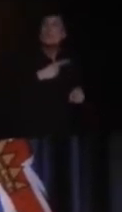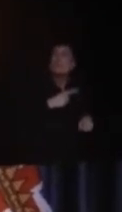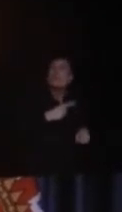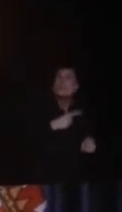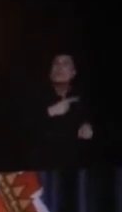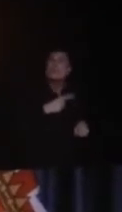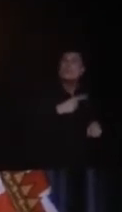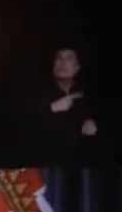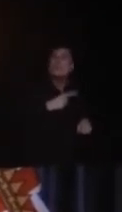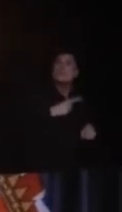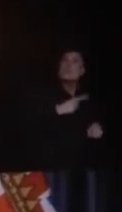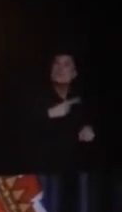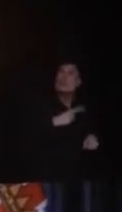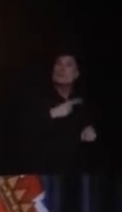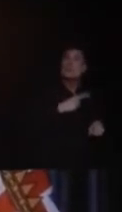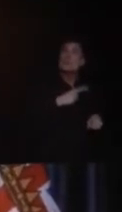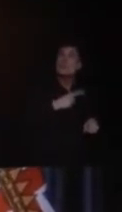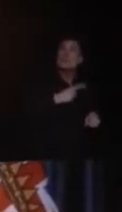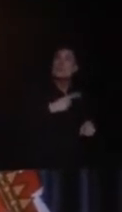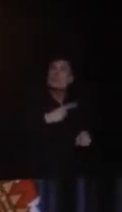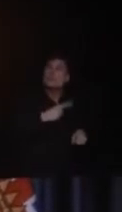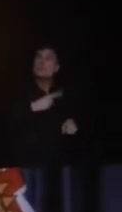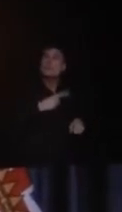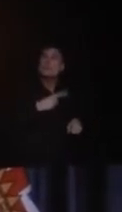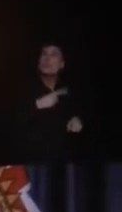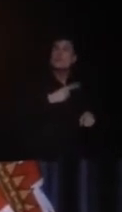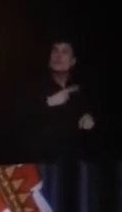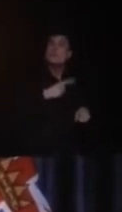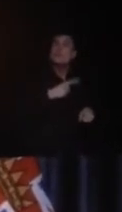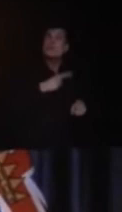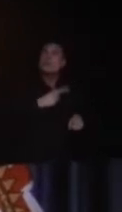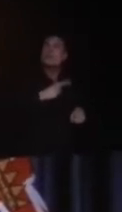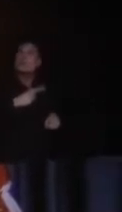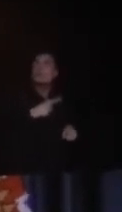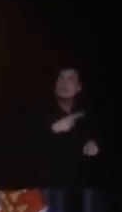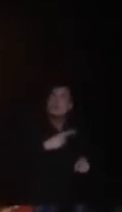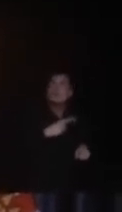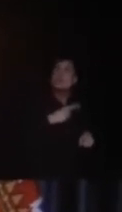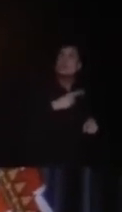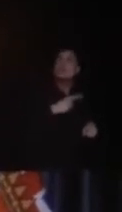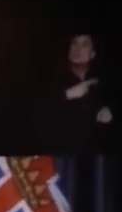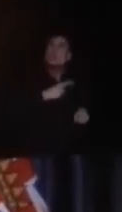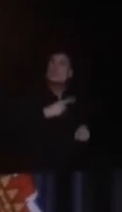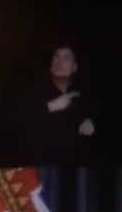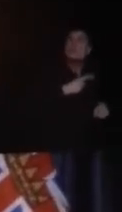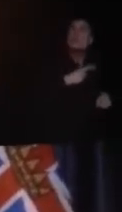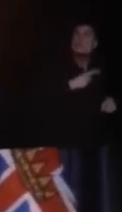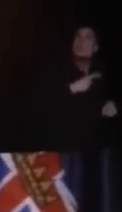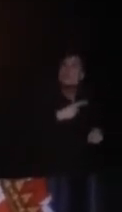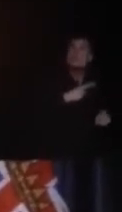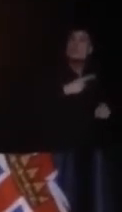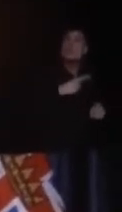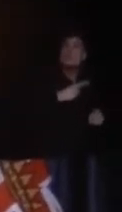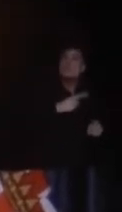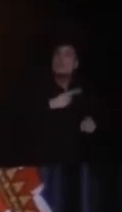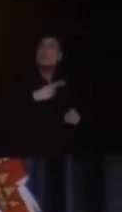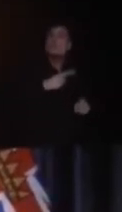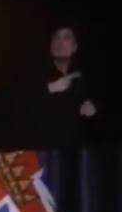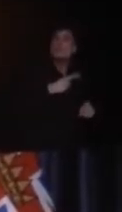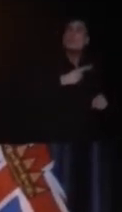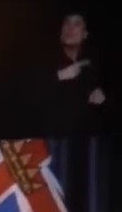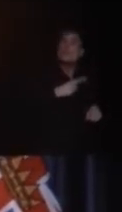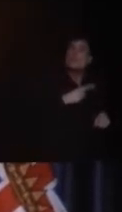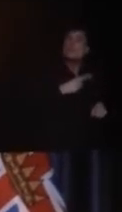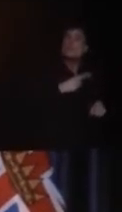help? And that bitch you know who sat up there and said, you can't see the kids. You're not well enough. You're not